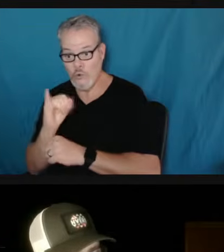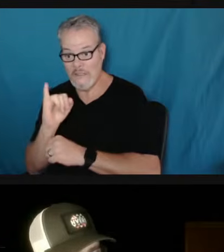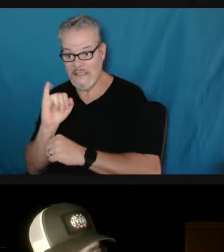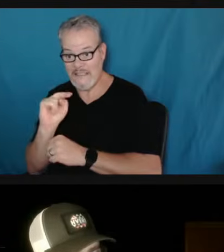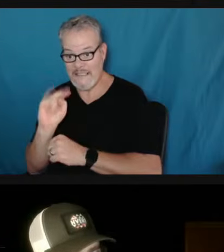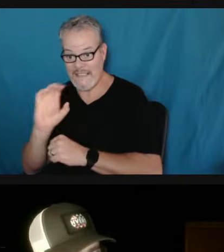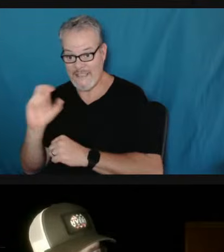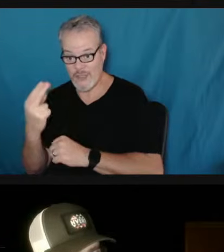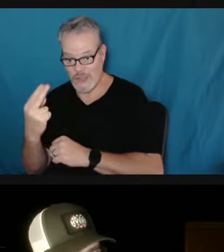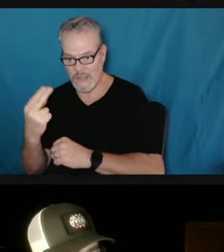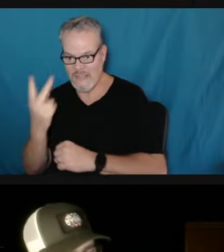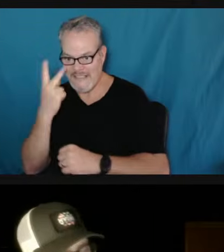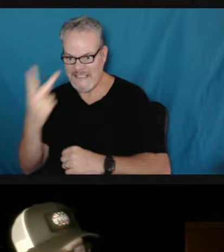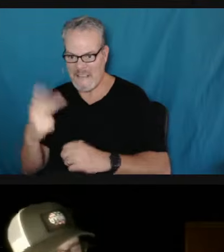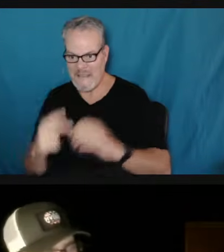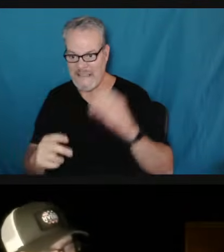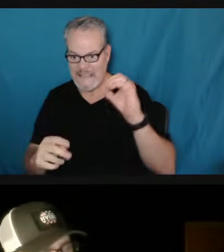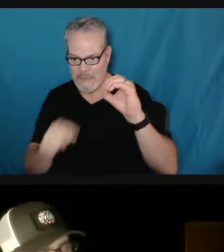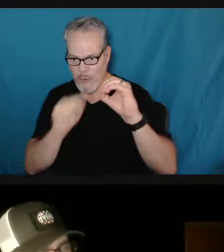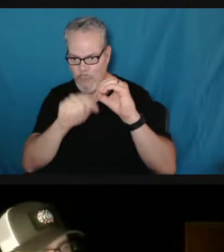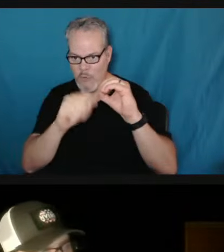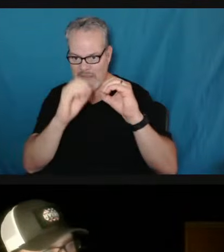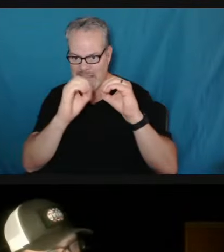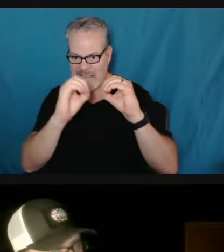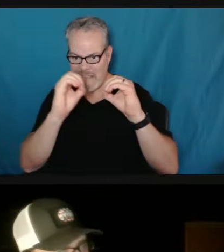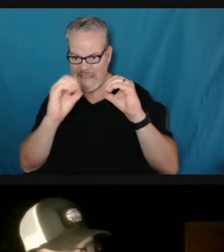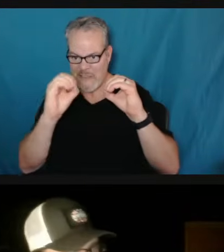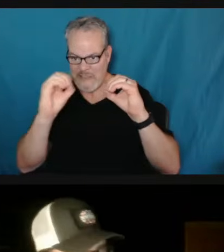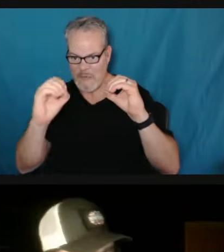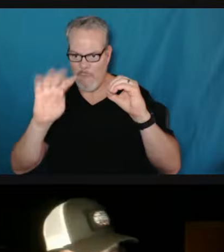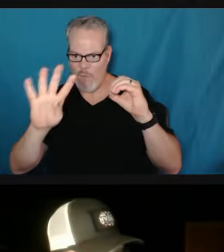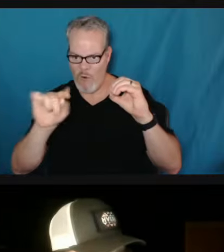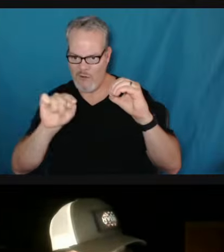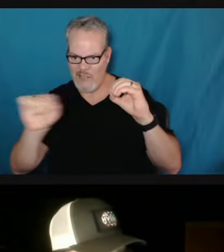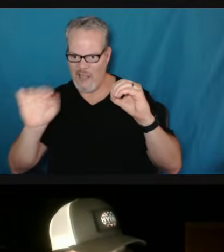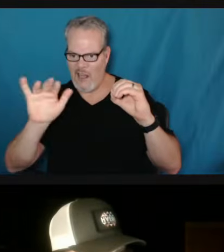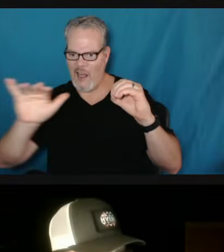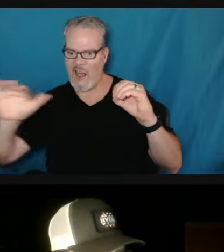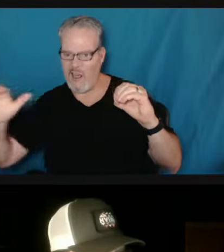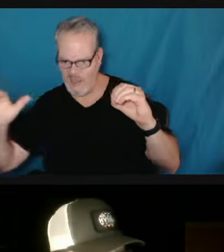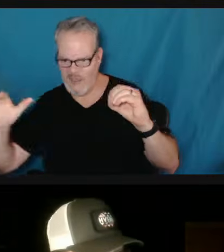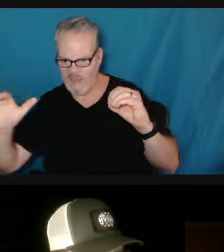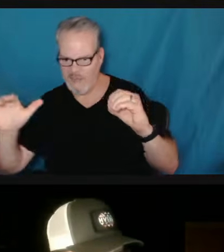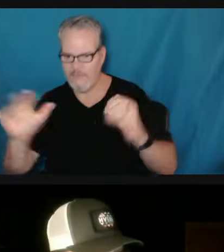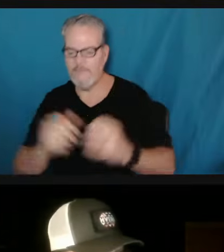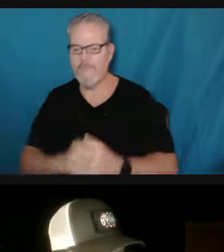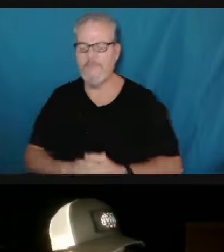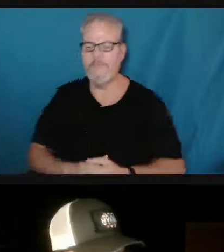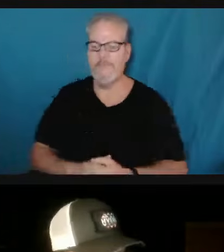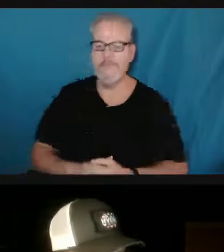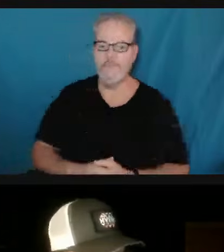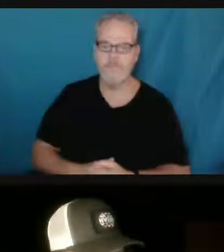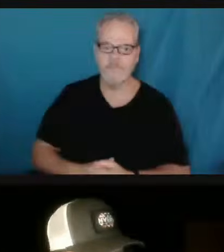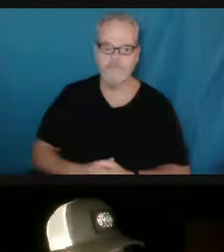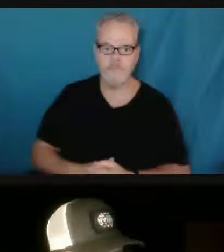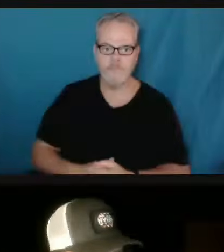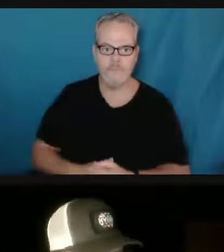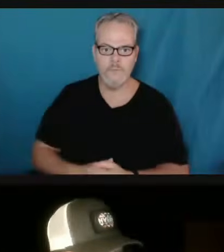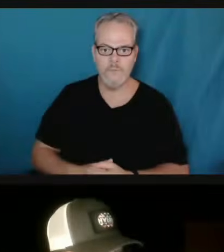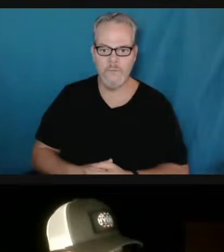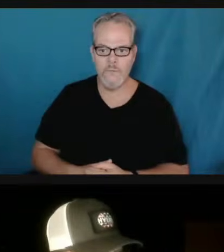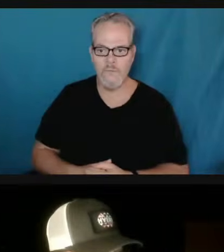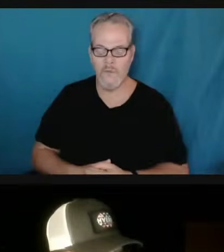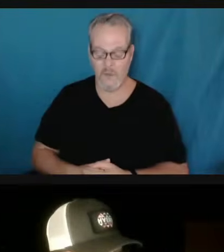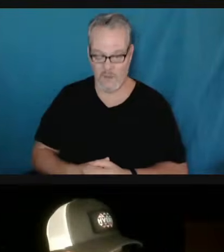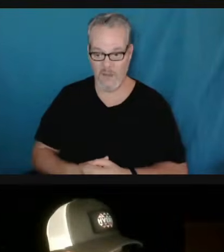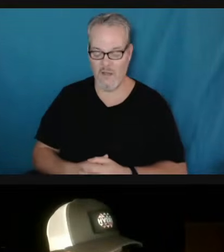So they have to be analyzed using Raman spectroscopy, as it's called here. So all that, I'll